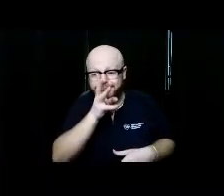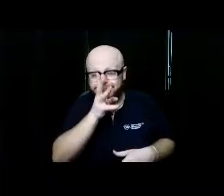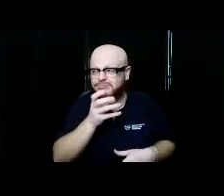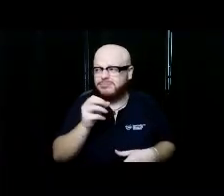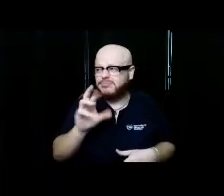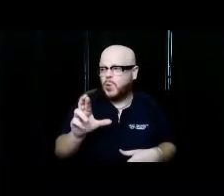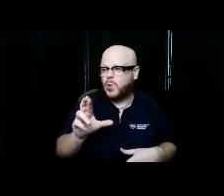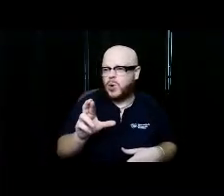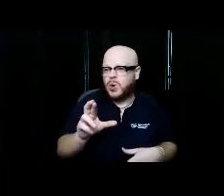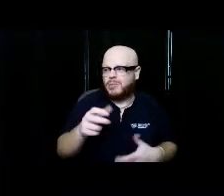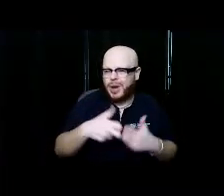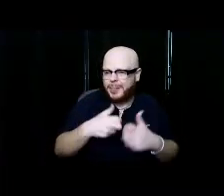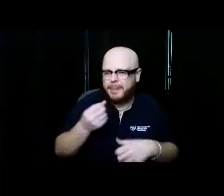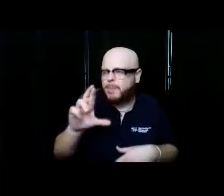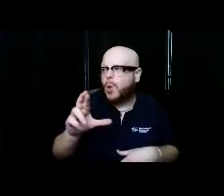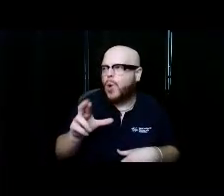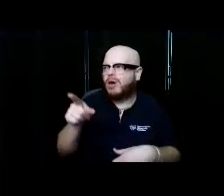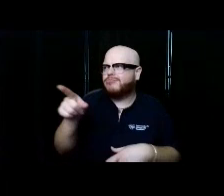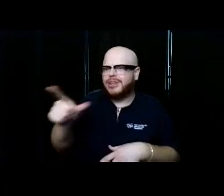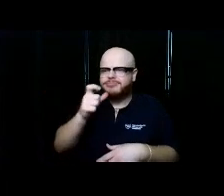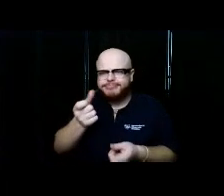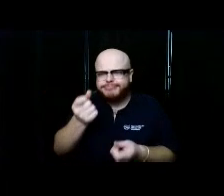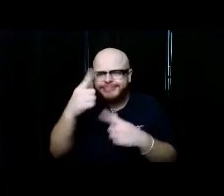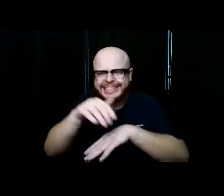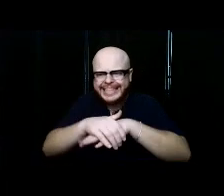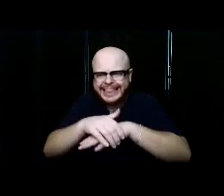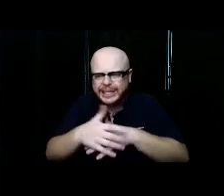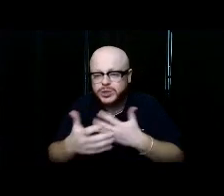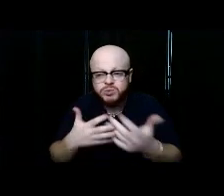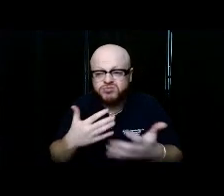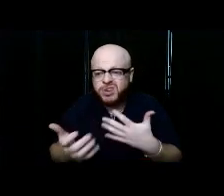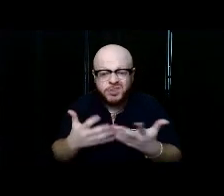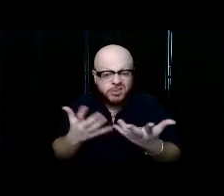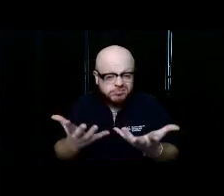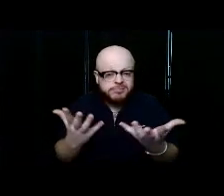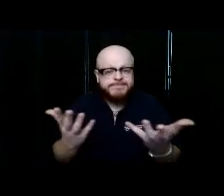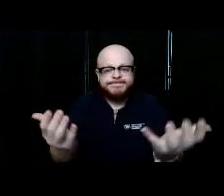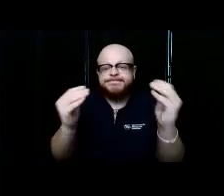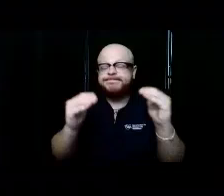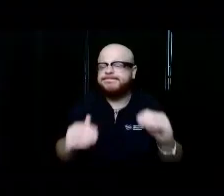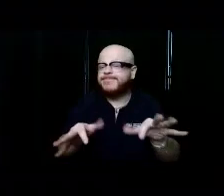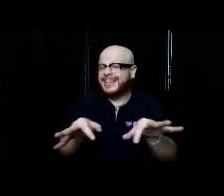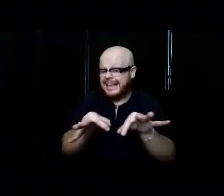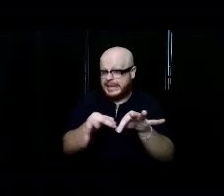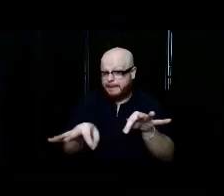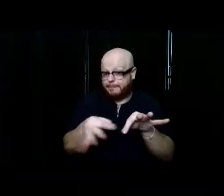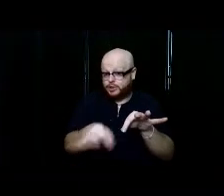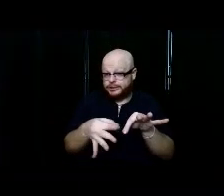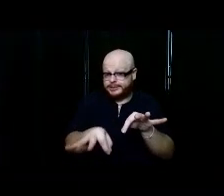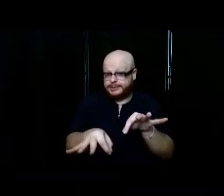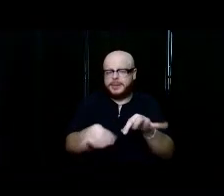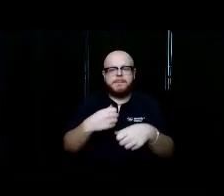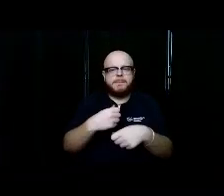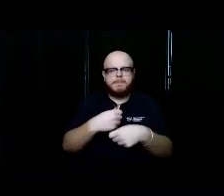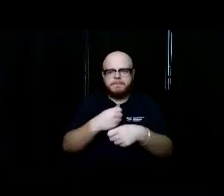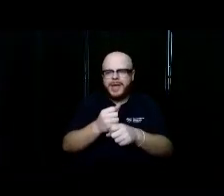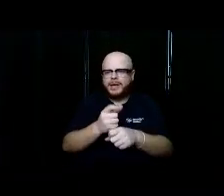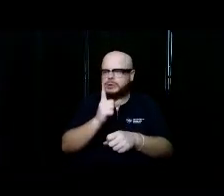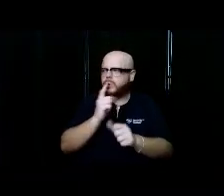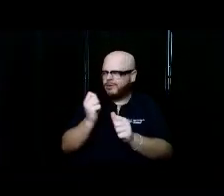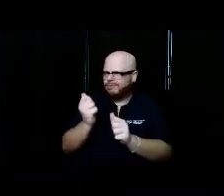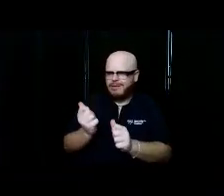design. Captioning converts audio into text to make information accessible to all people, including those with disabilities. There are